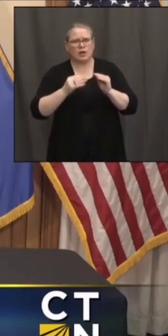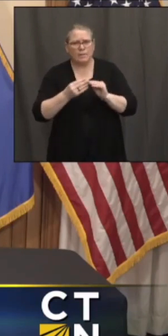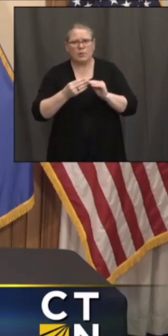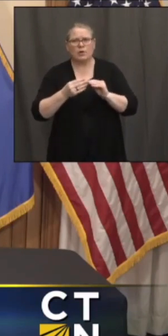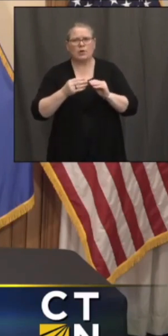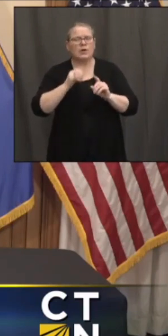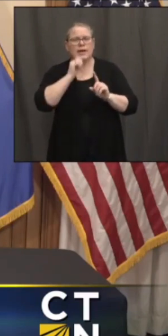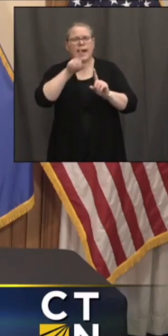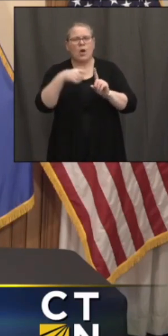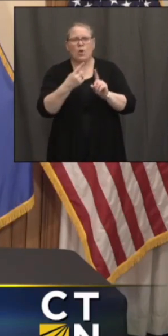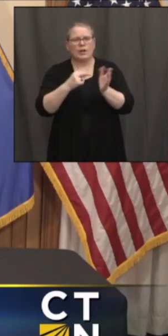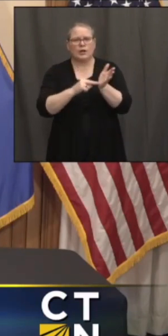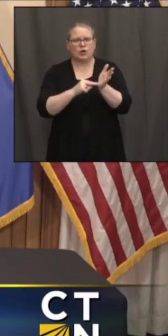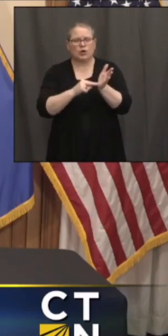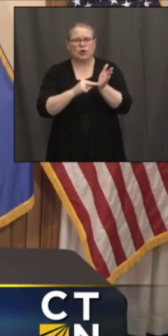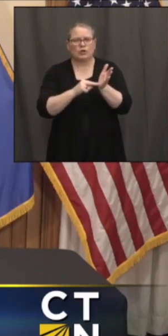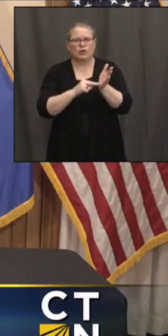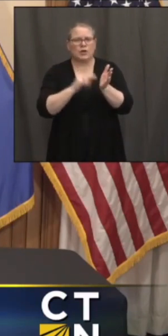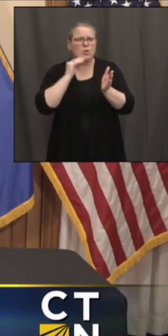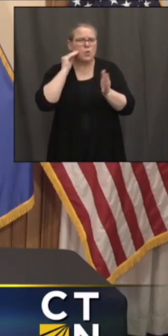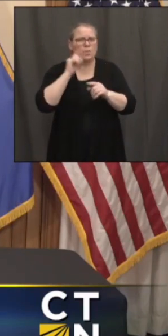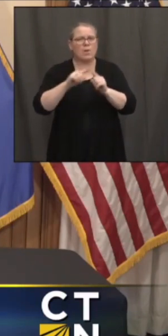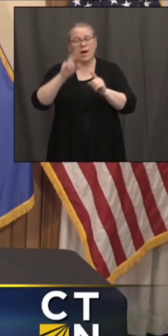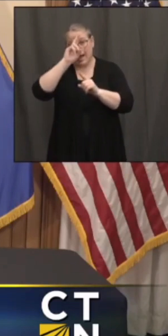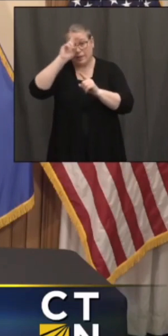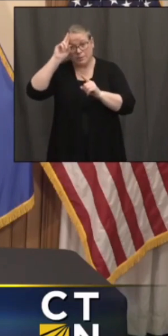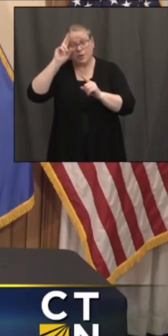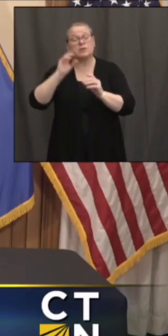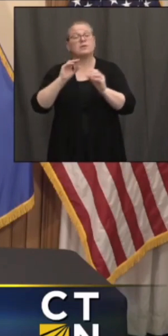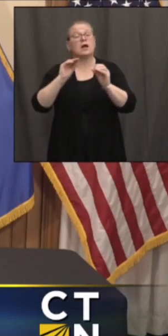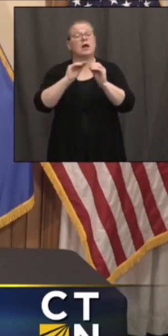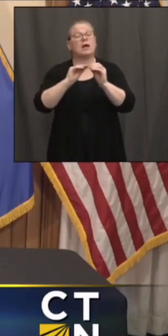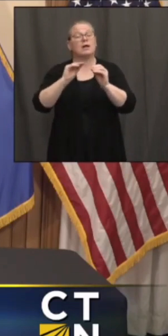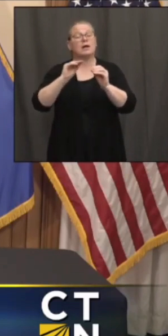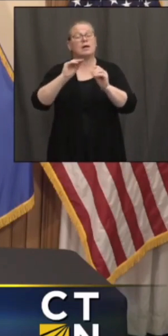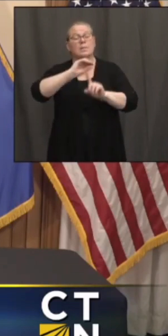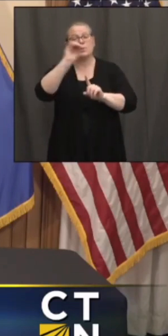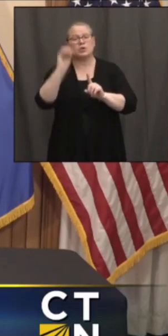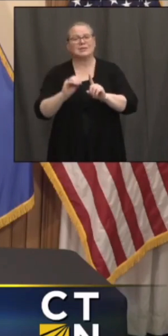of employees who have declined the vaccine?